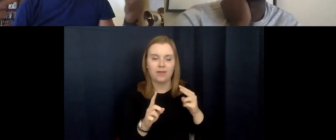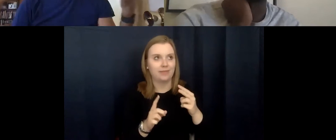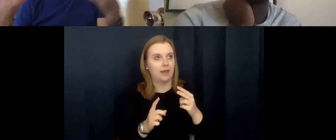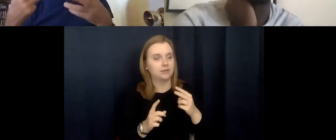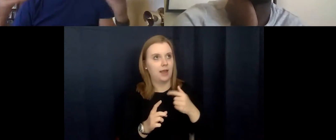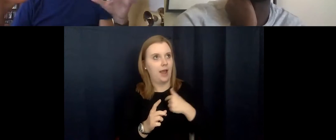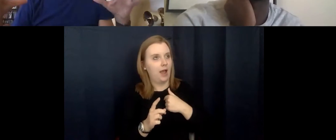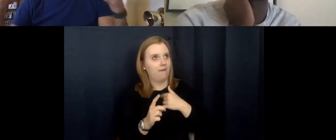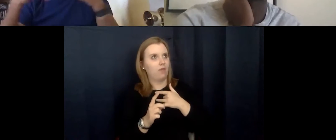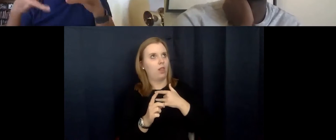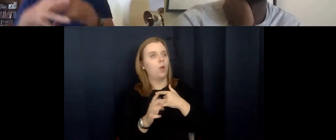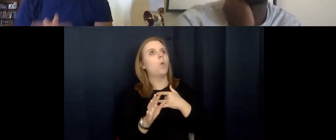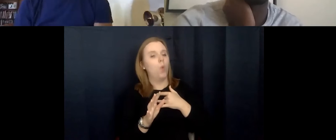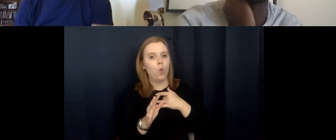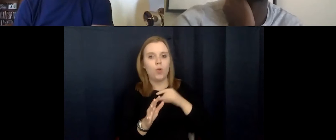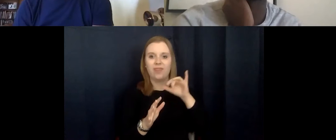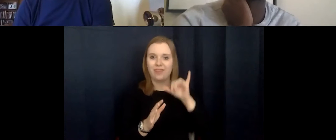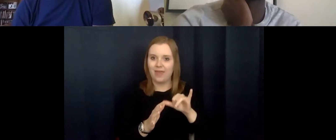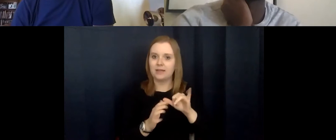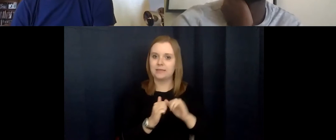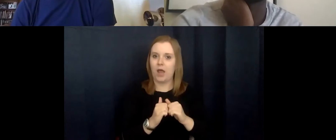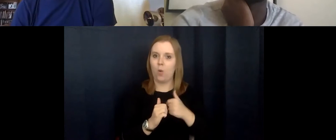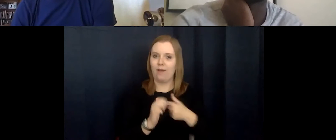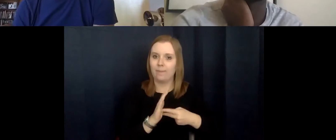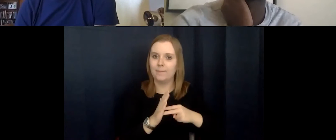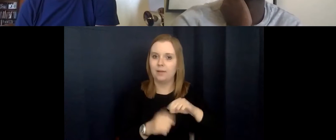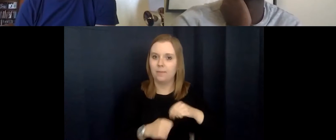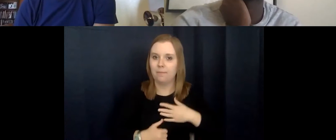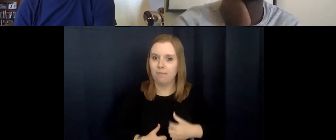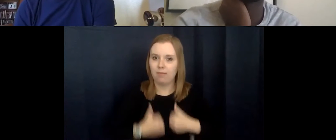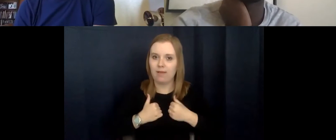from, that my experience comes together to, and how